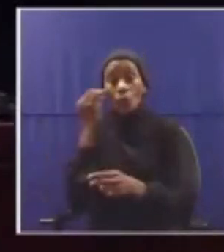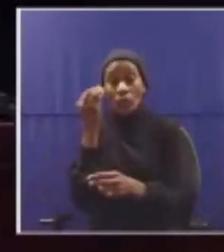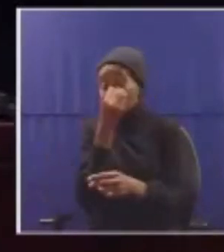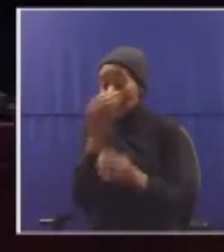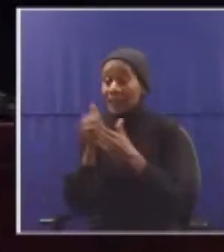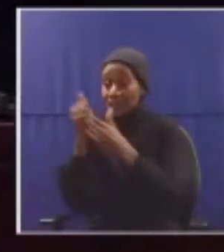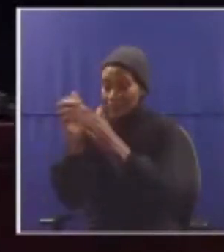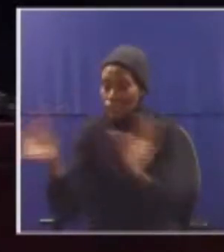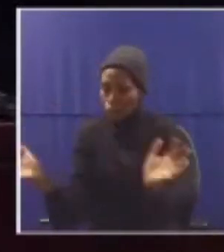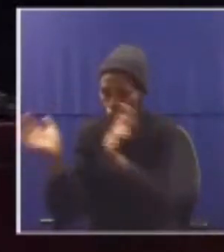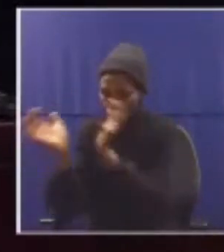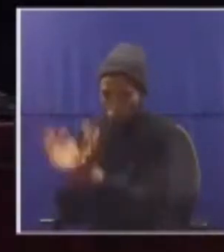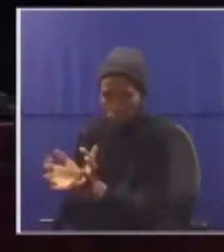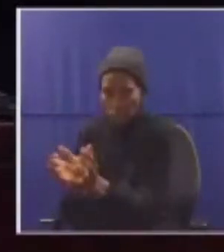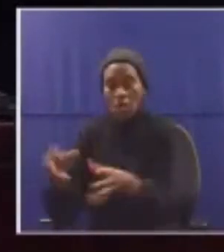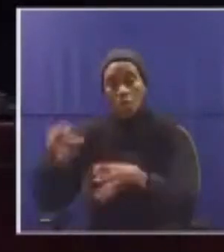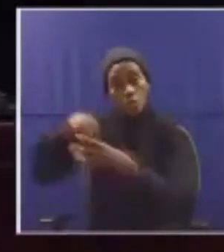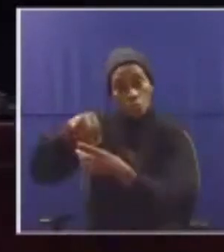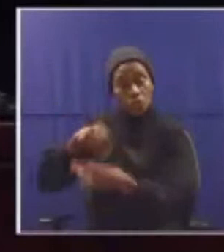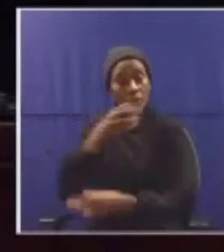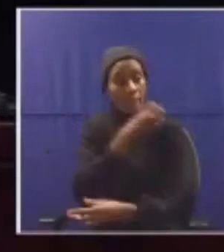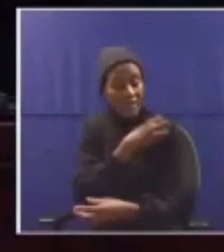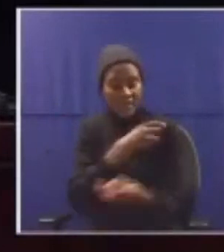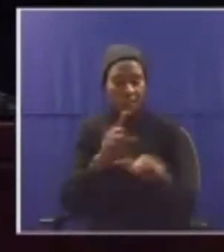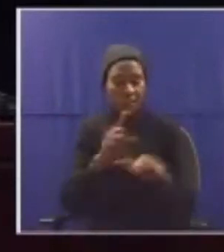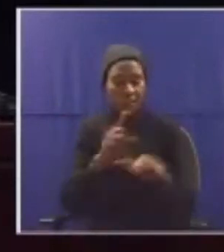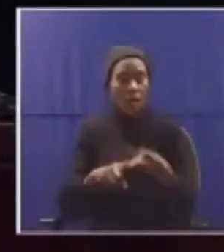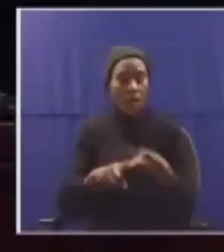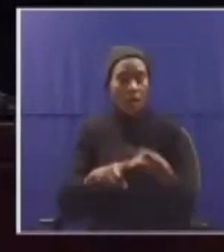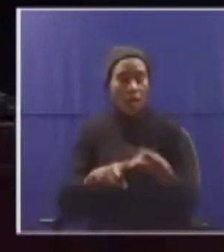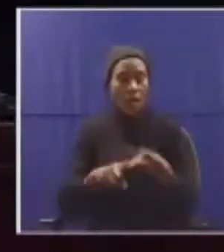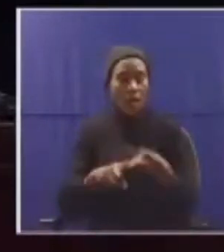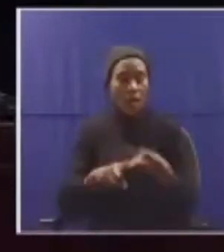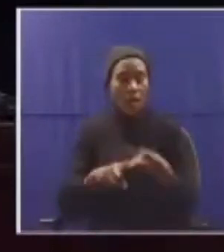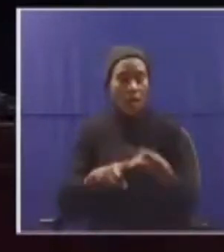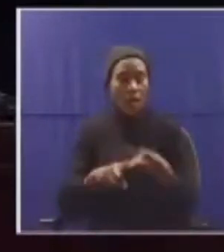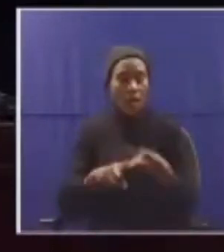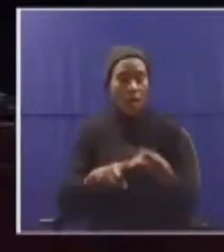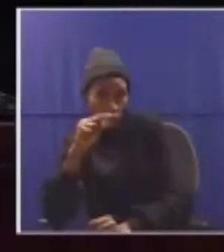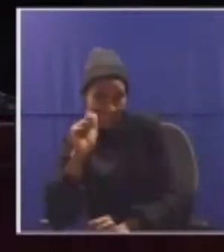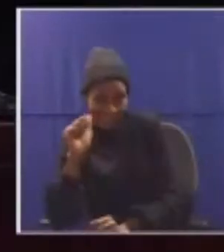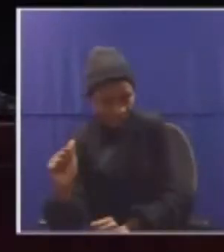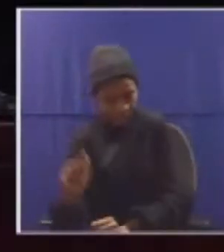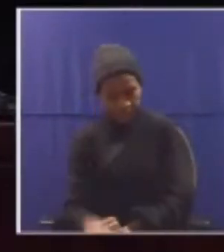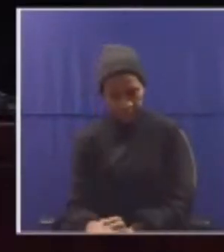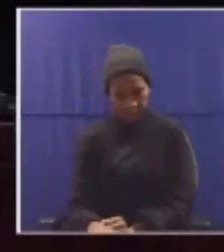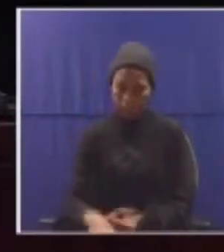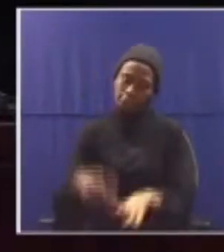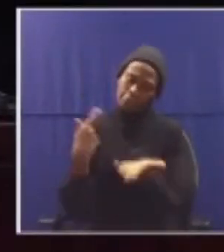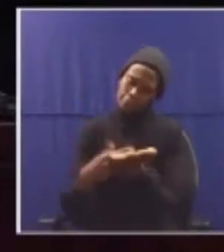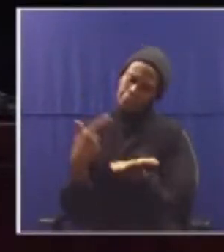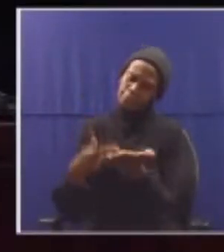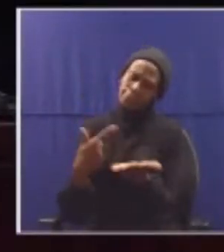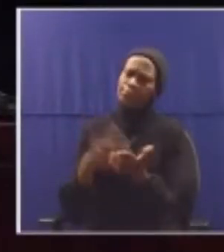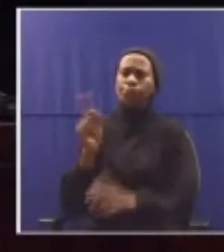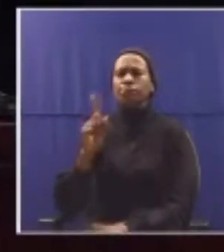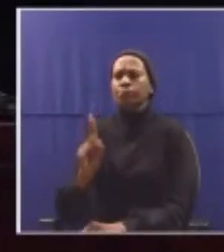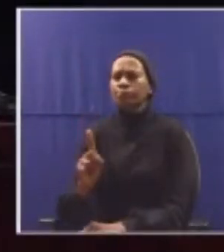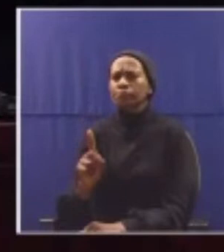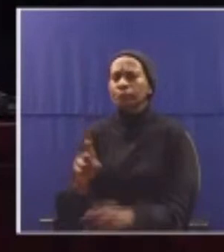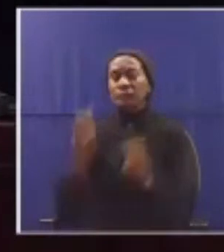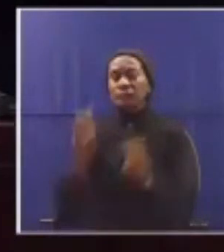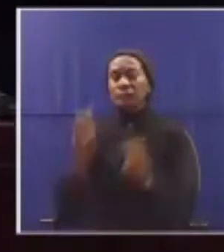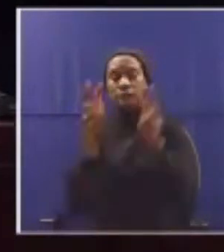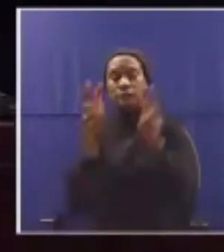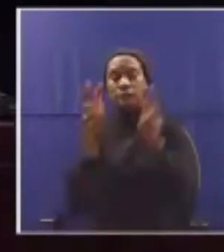Leaders, as well as the Minister and Deputy Minister of Kokta. The meeting discussed, amongst others, the